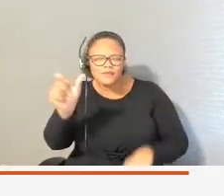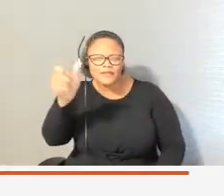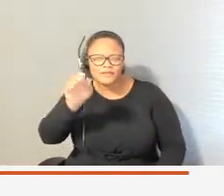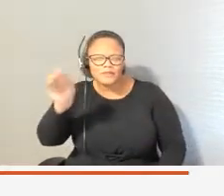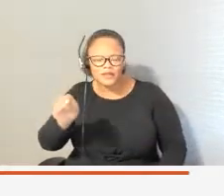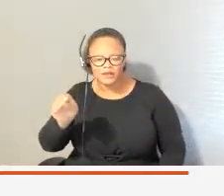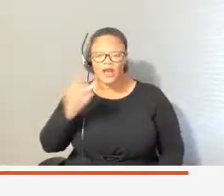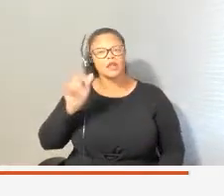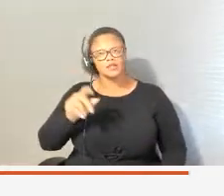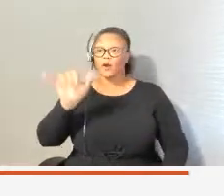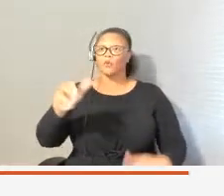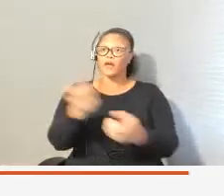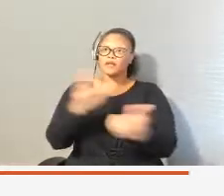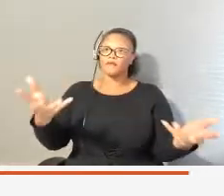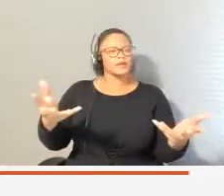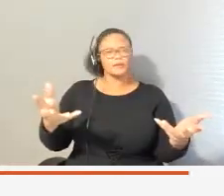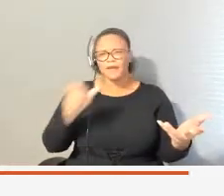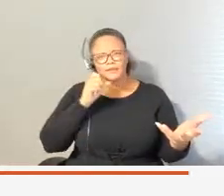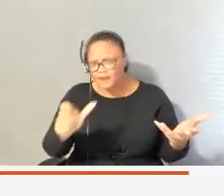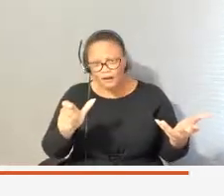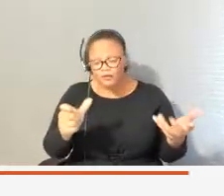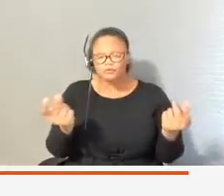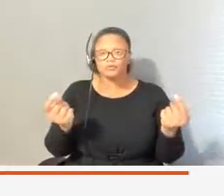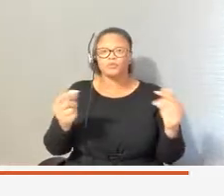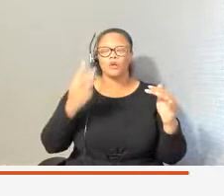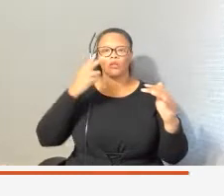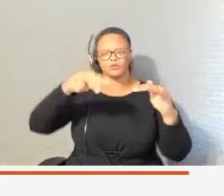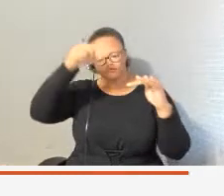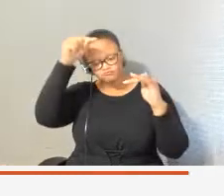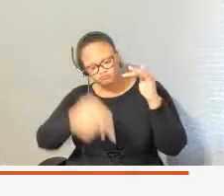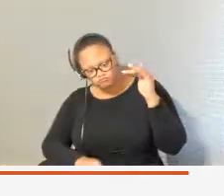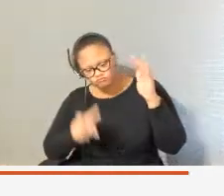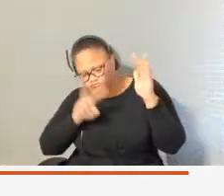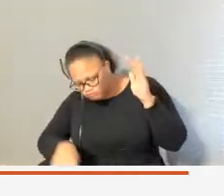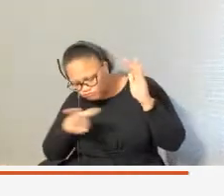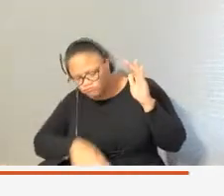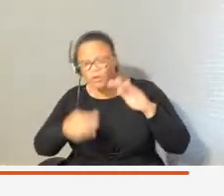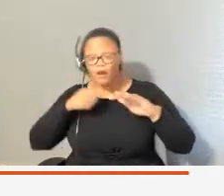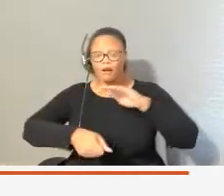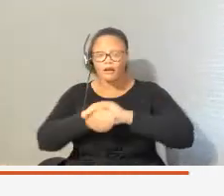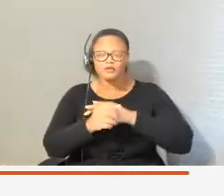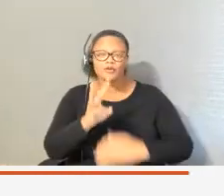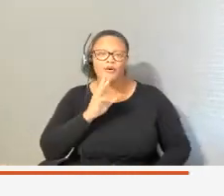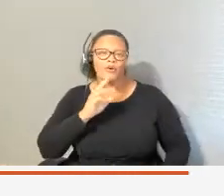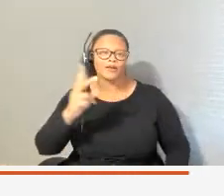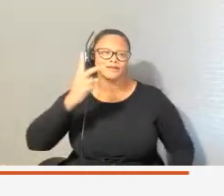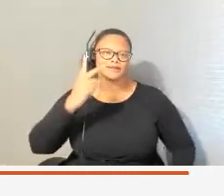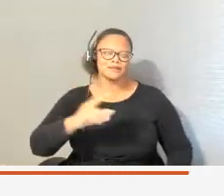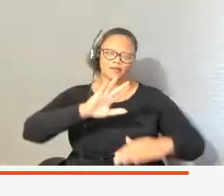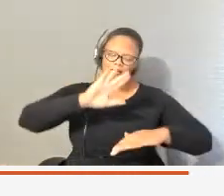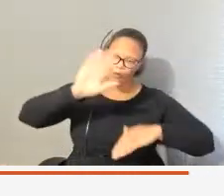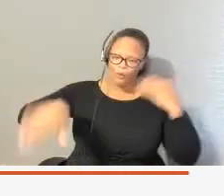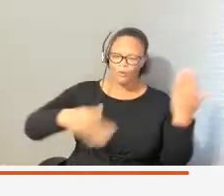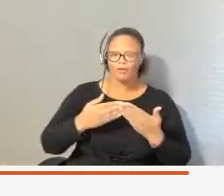that's everything, but really it's not. What you have to do is look deeper under the water to see the entire